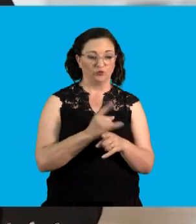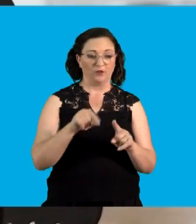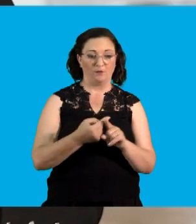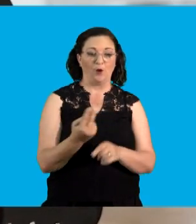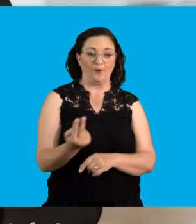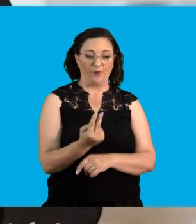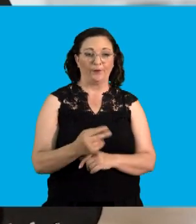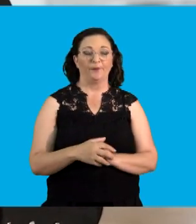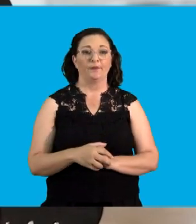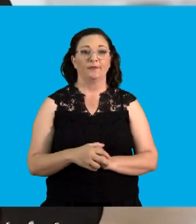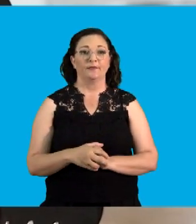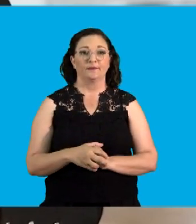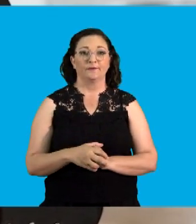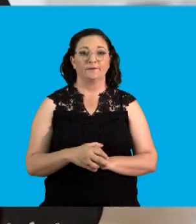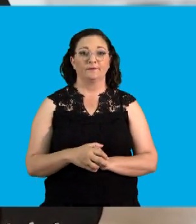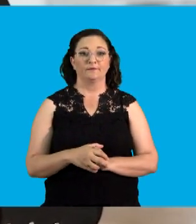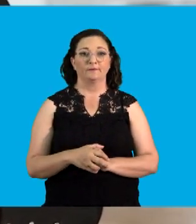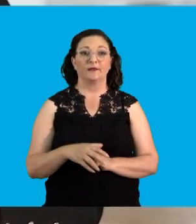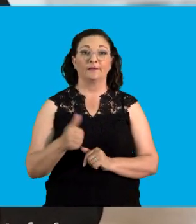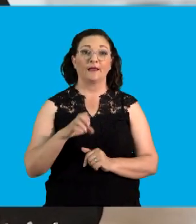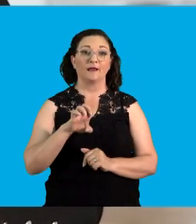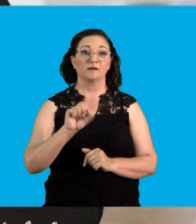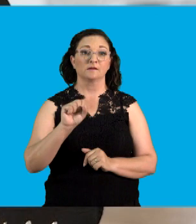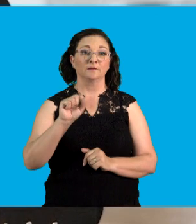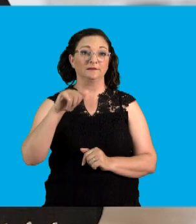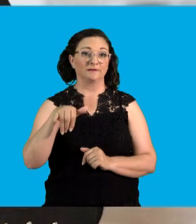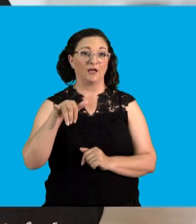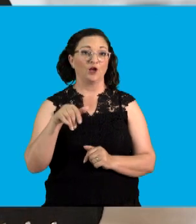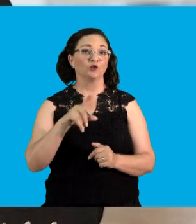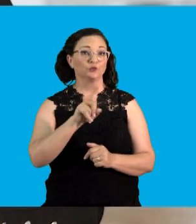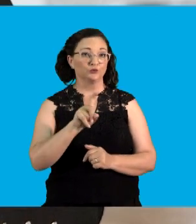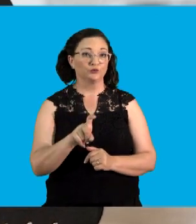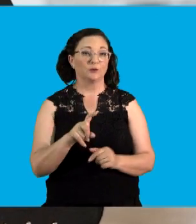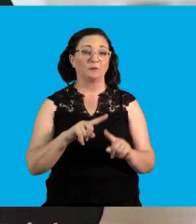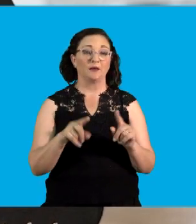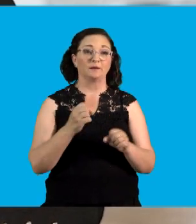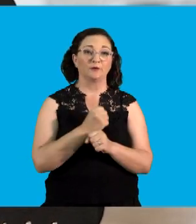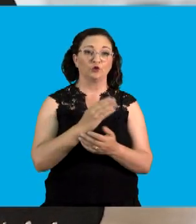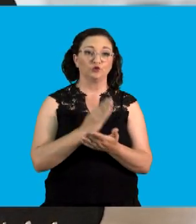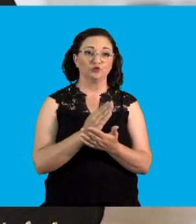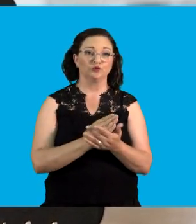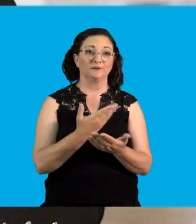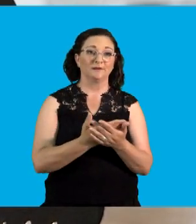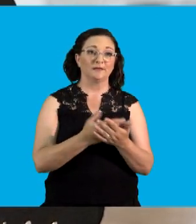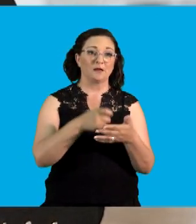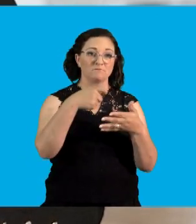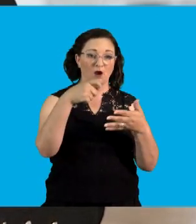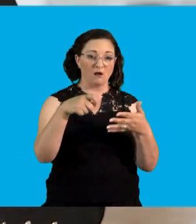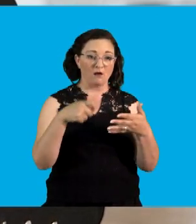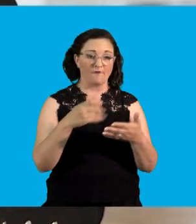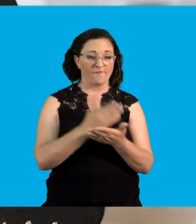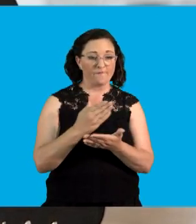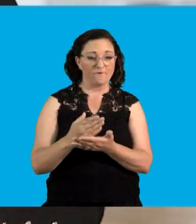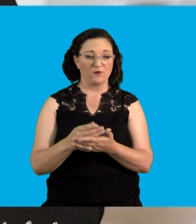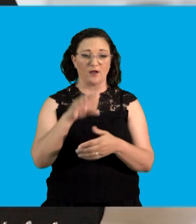or negatives. All right, so this is our essay question. Ensure that you get all the marks for your